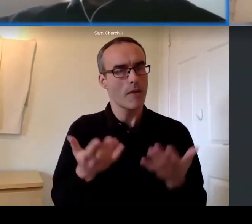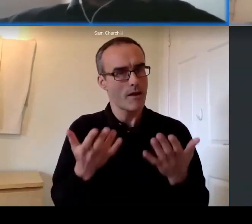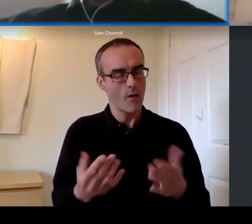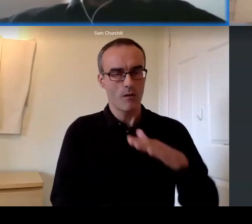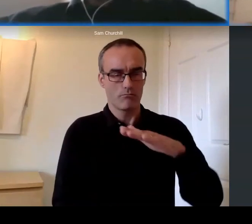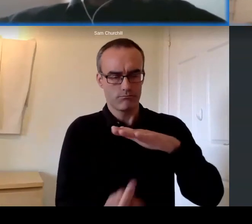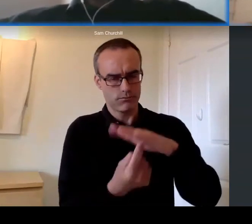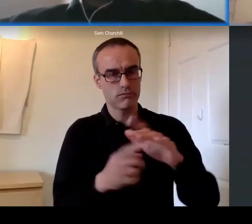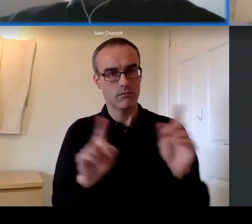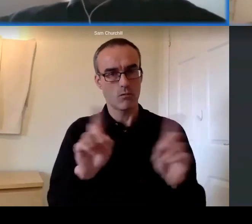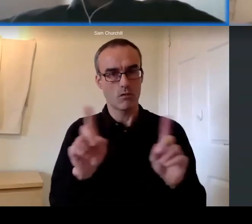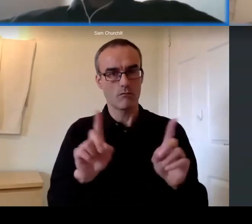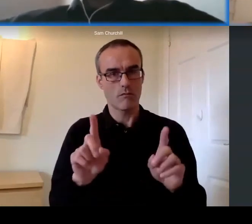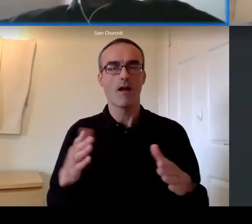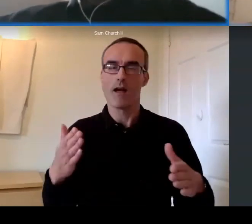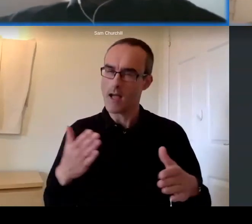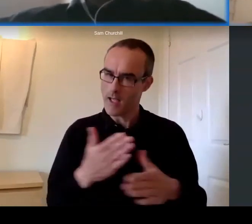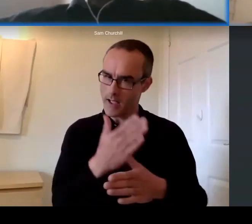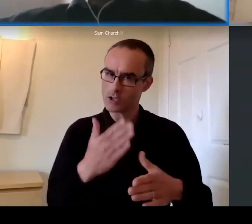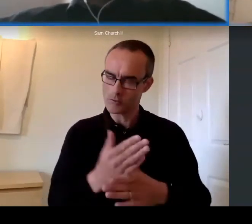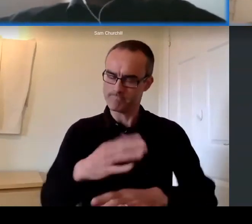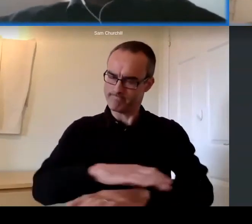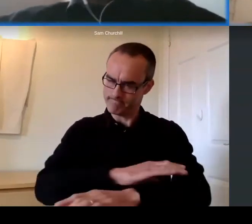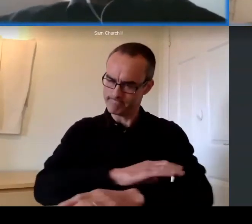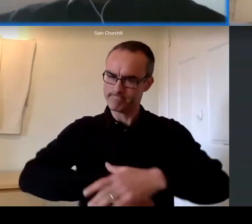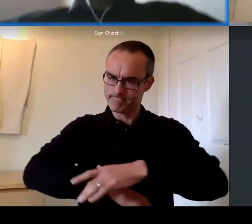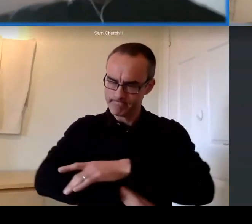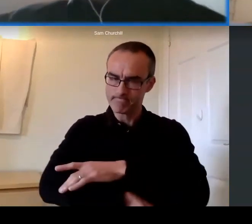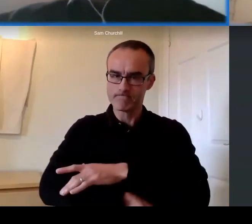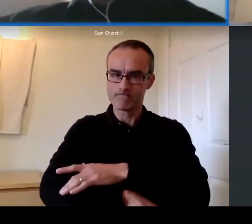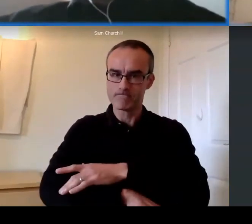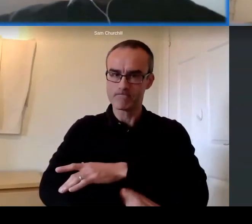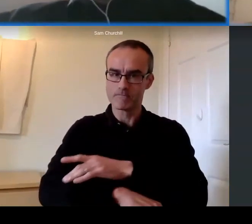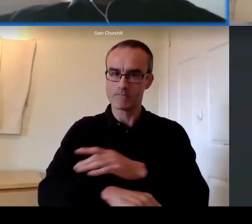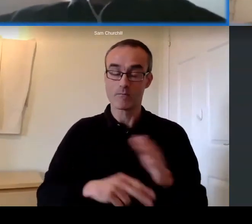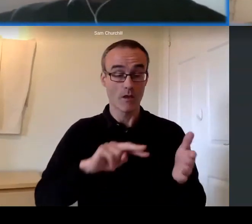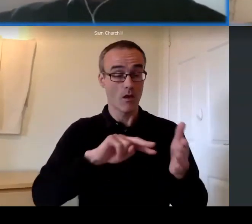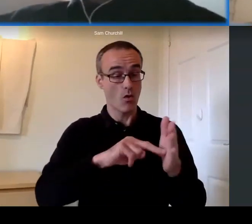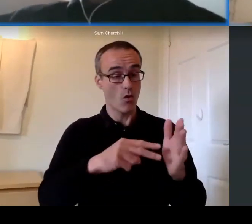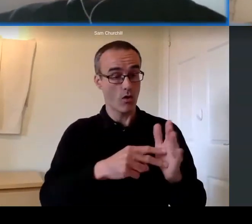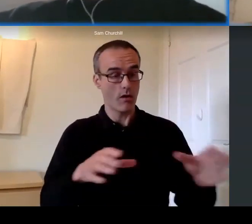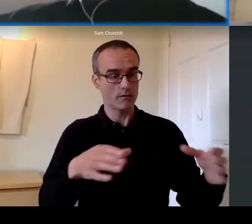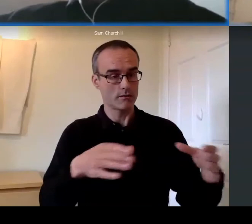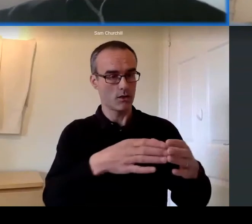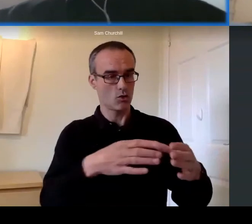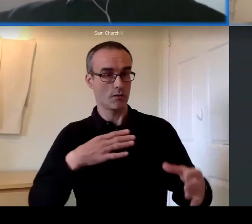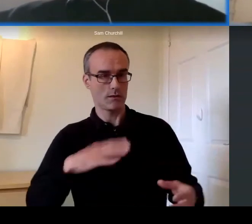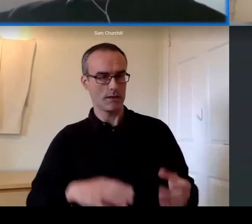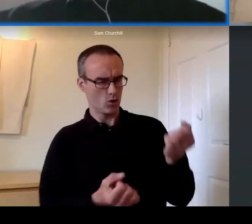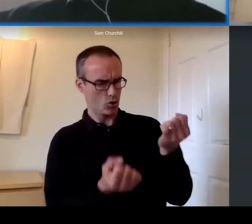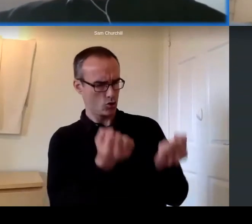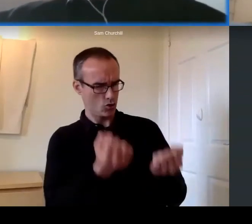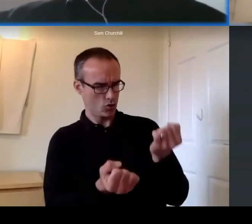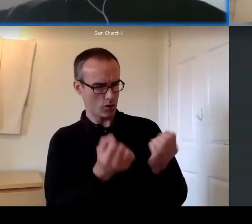that. Now is the time to be for those organizations to be judged by the actions. And those actions have